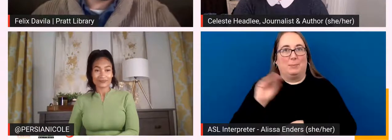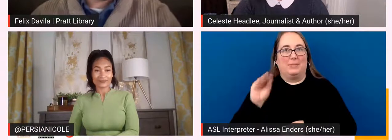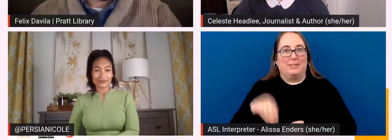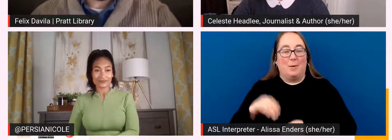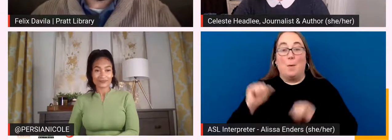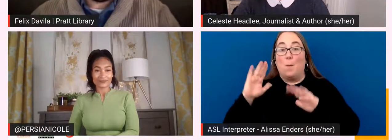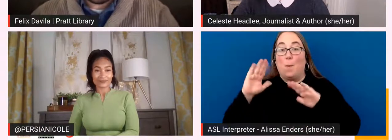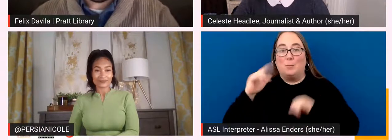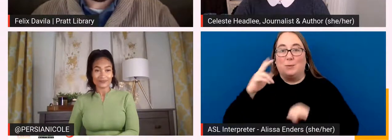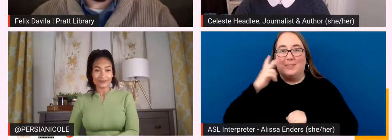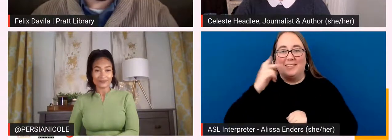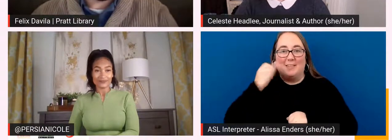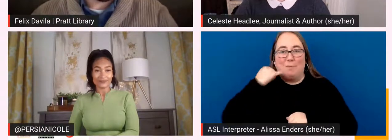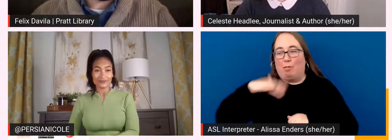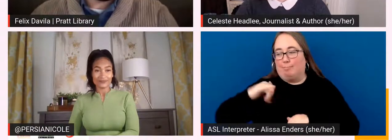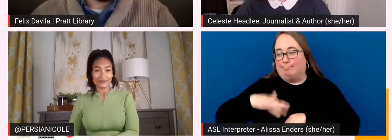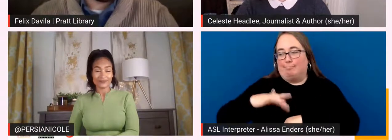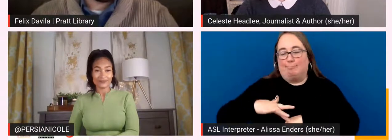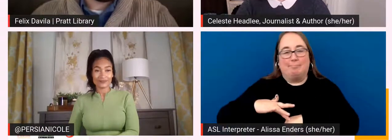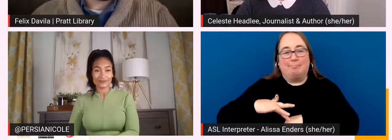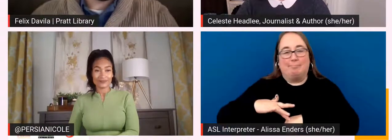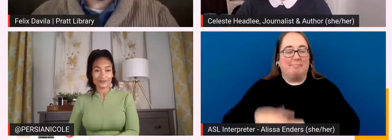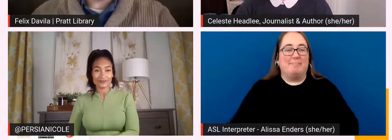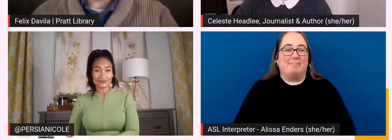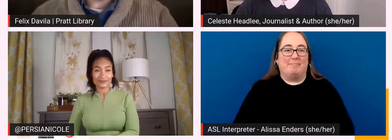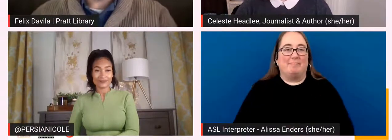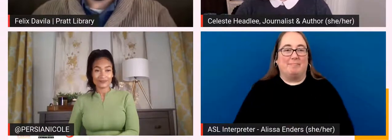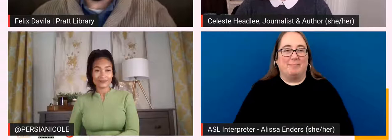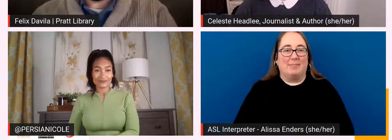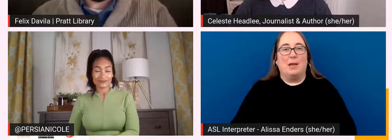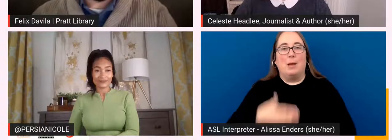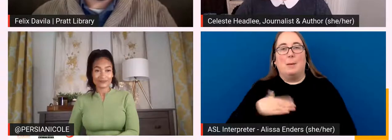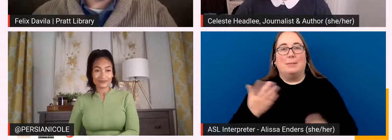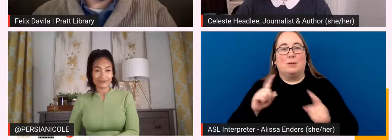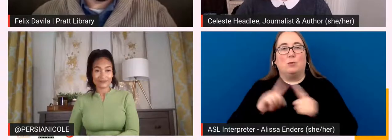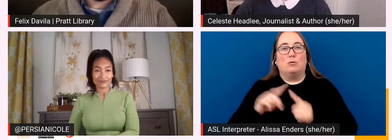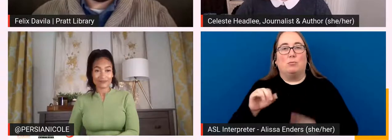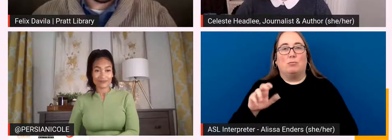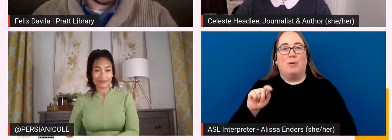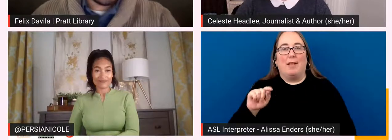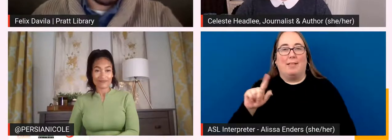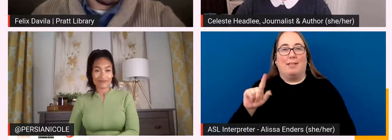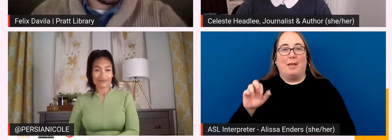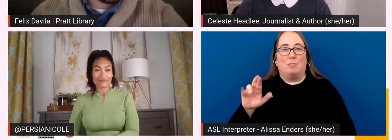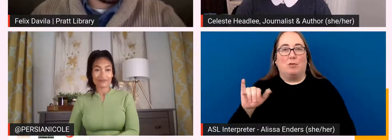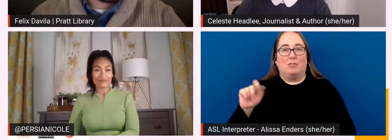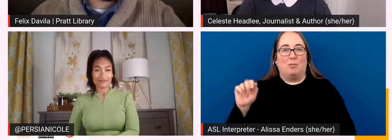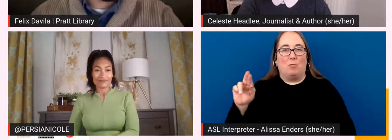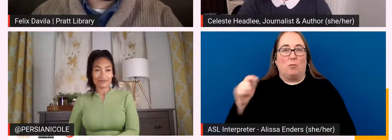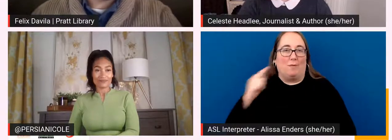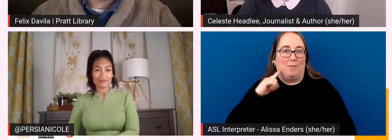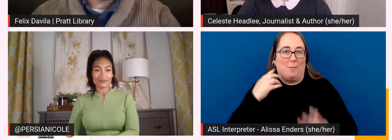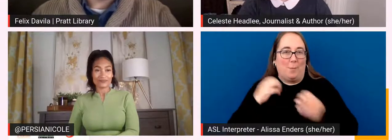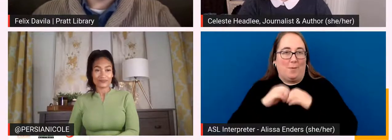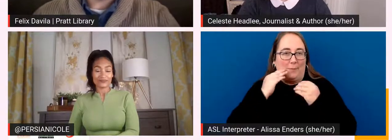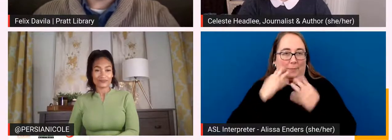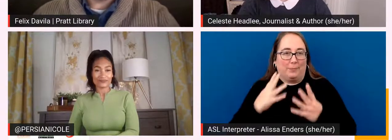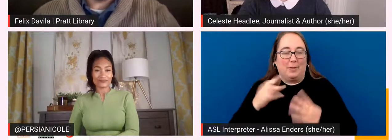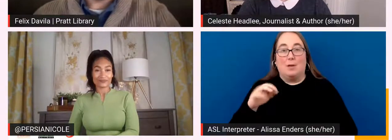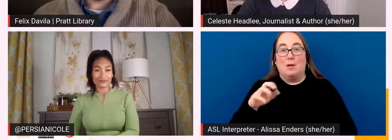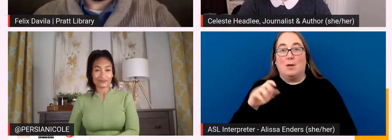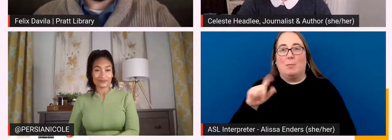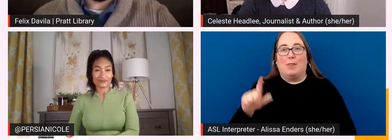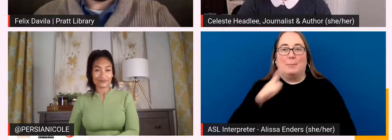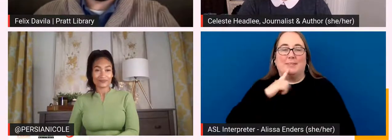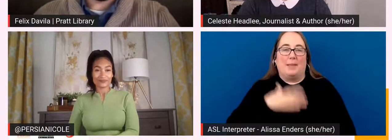you haven't been back to seeing us yet. Please visit prattlibrary.org for more information. The Pratt Library is happy